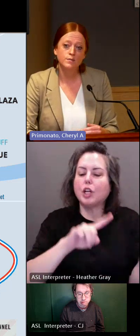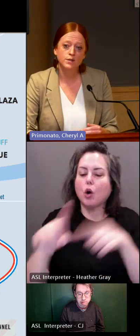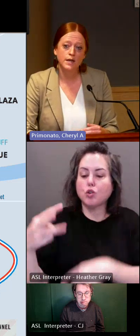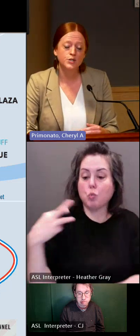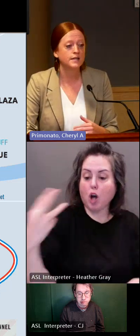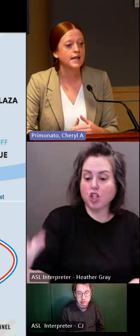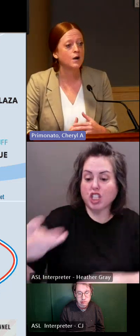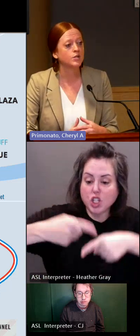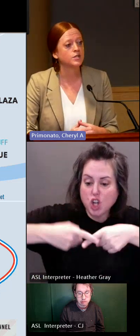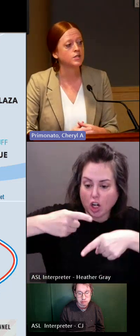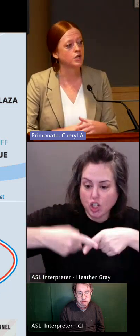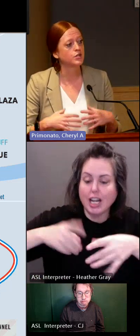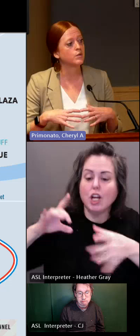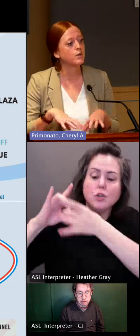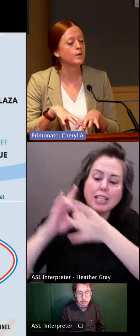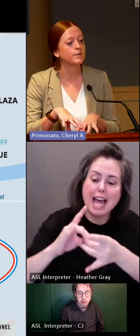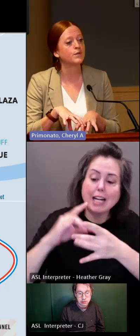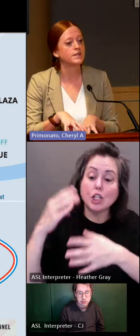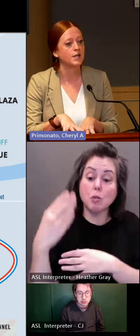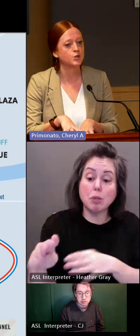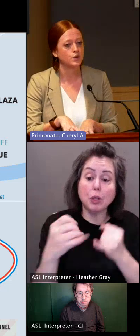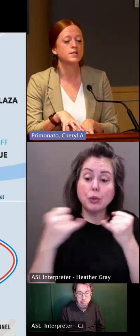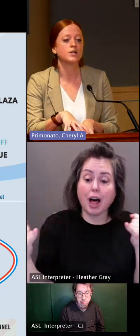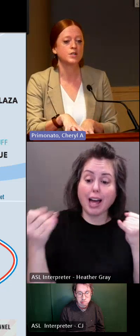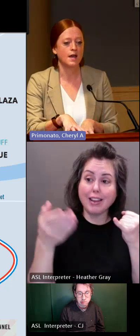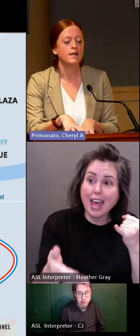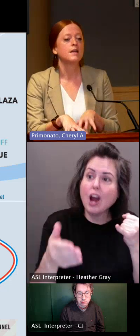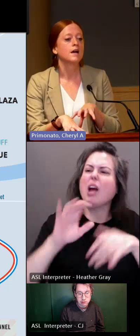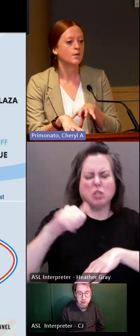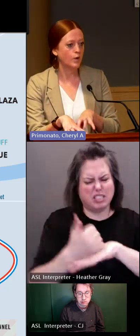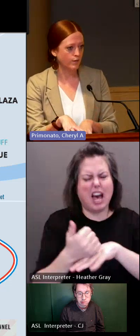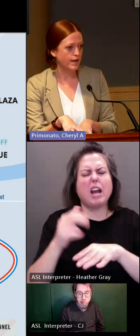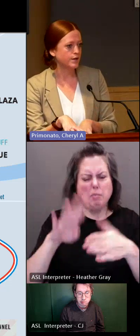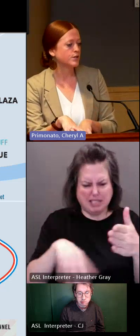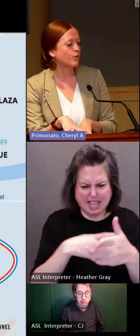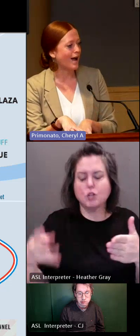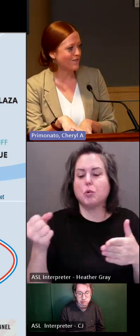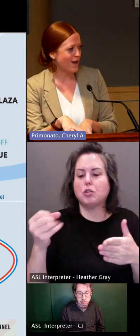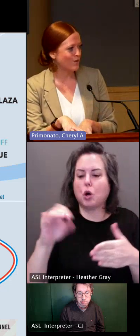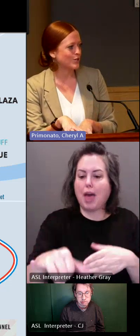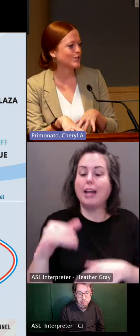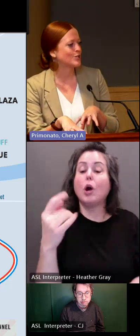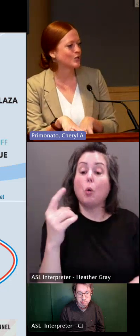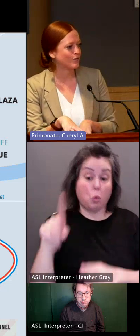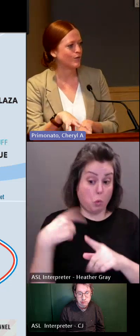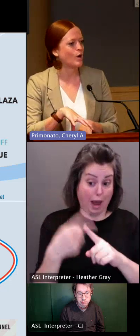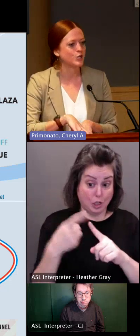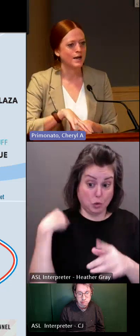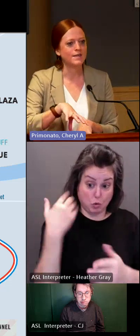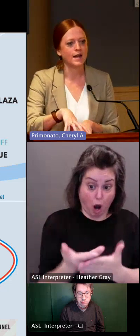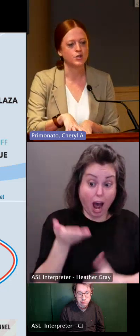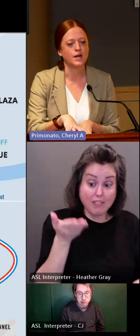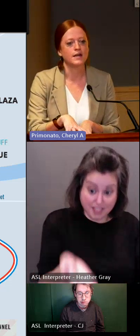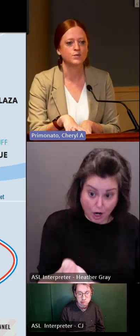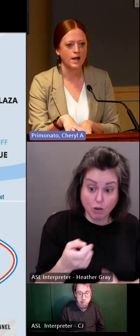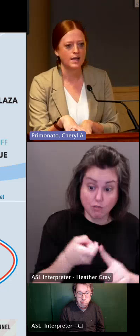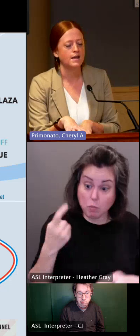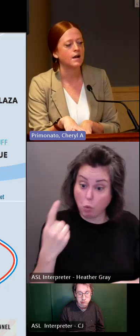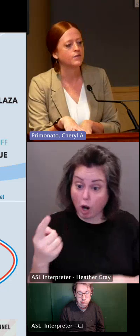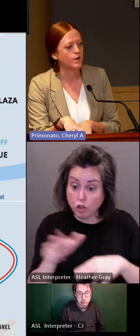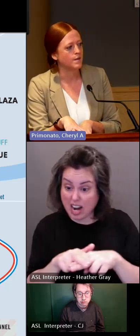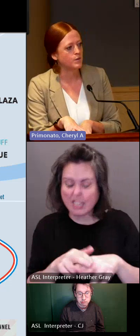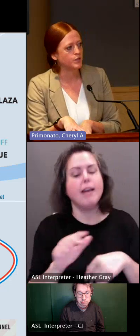connect to the Blue Line trains at Washington Junction, and we will build the schedule such that when riders arrive at Washington Junction from one train, the next train